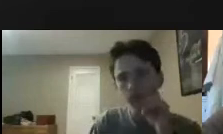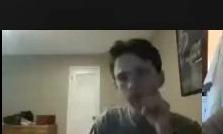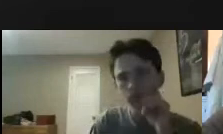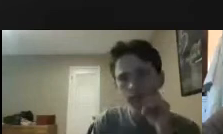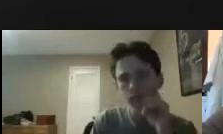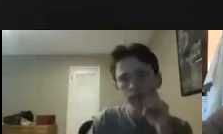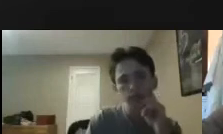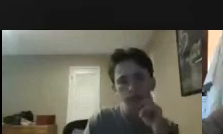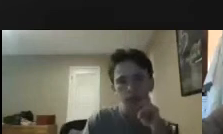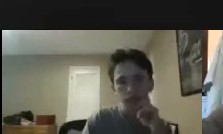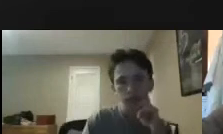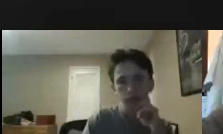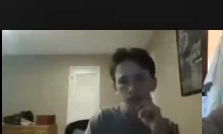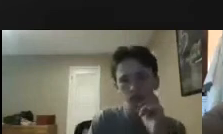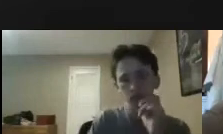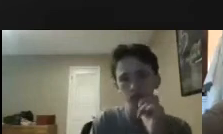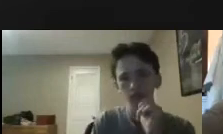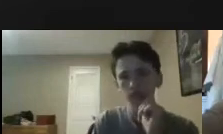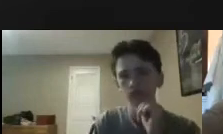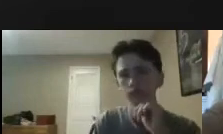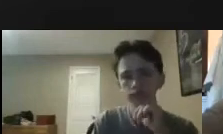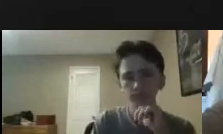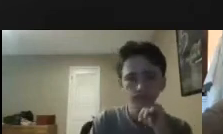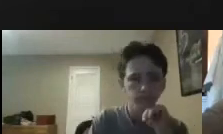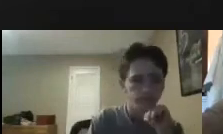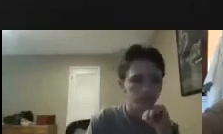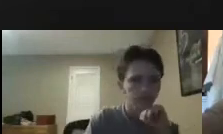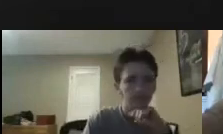Dr. Foster and David and Tony